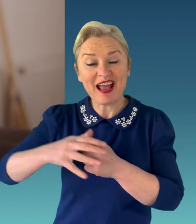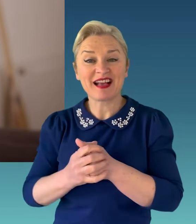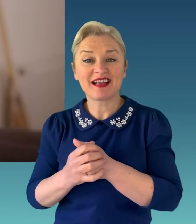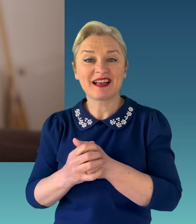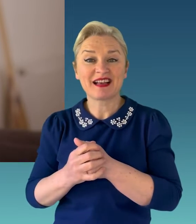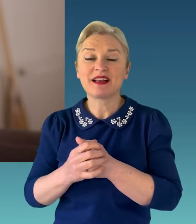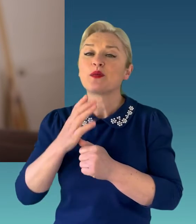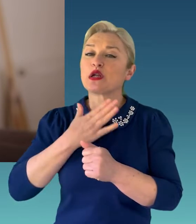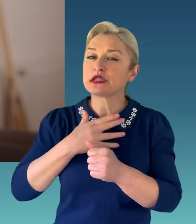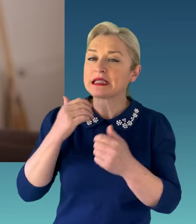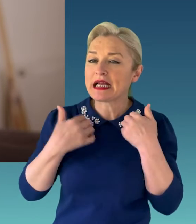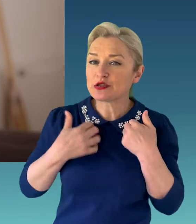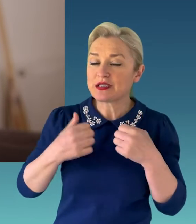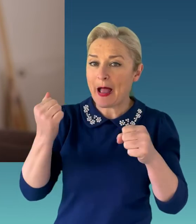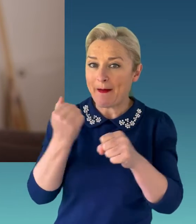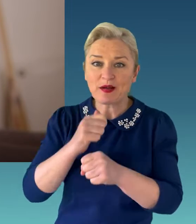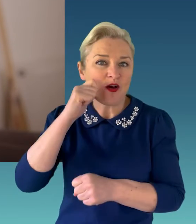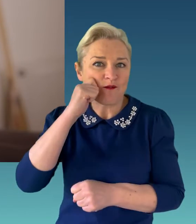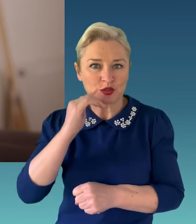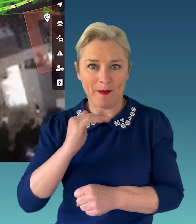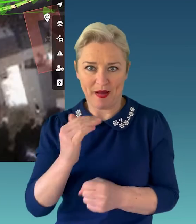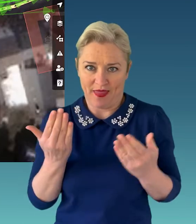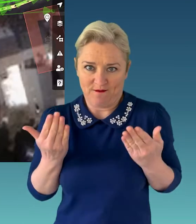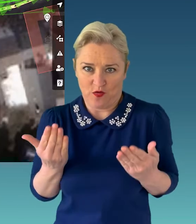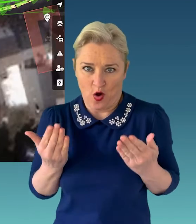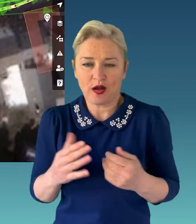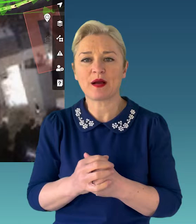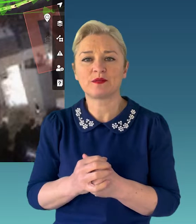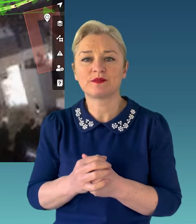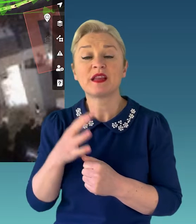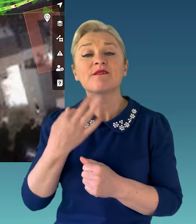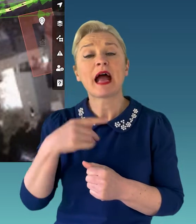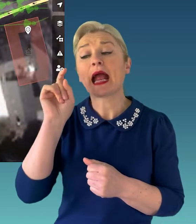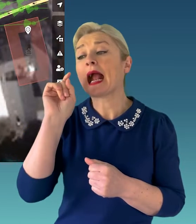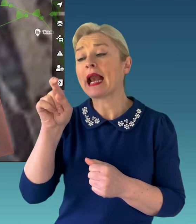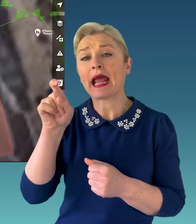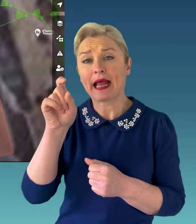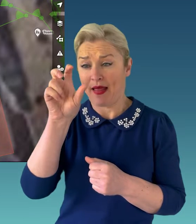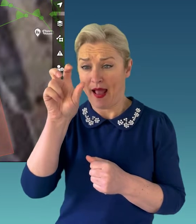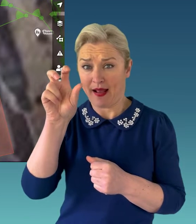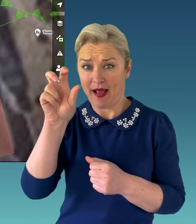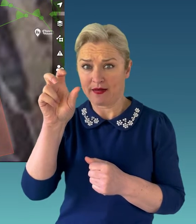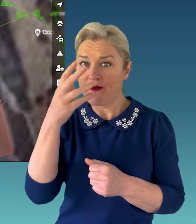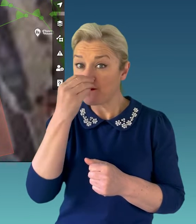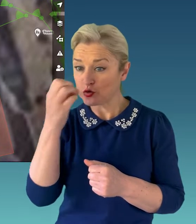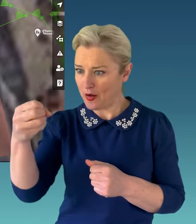We're only interested in the photos taken of the footpaths. So if I click on one of these icons, a photo pops